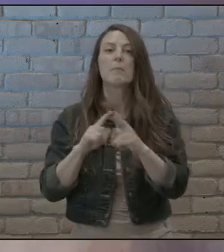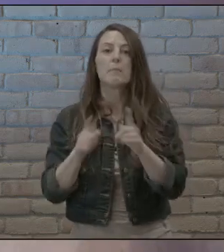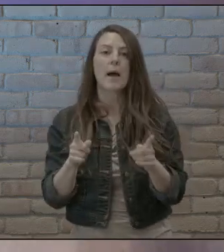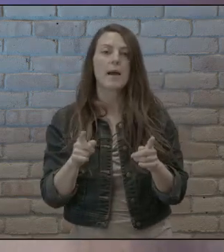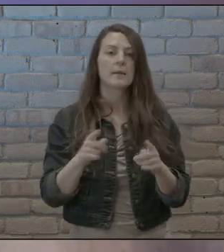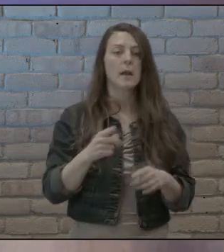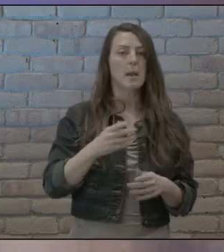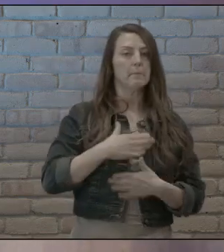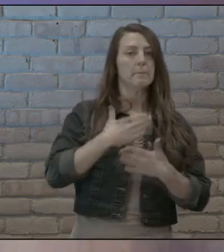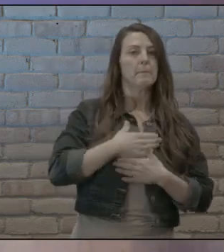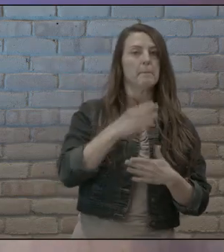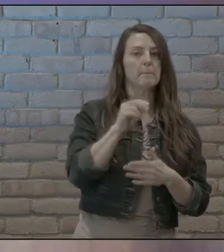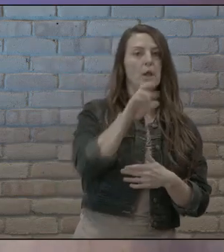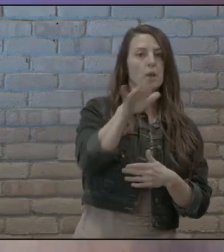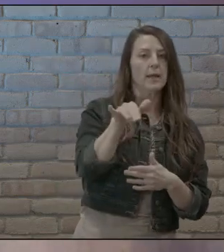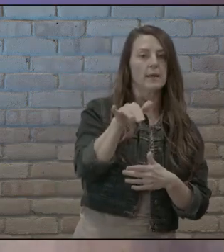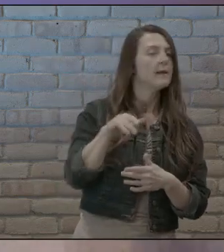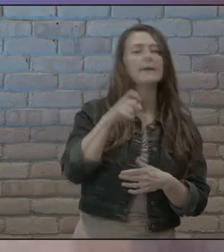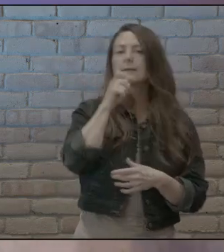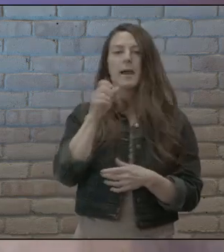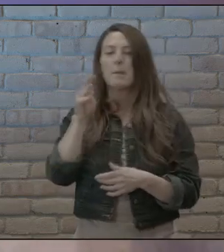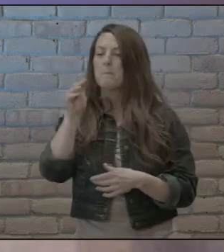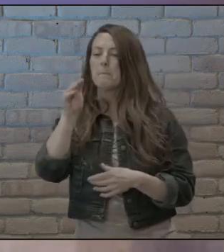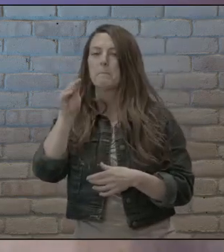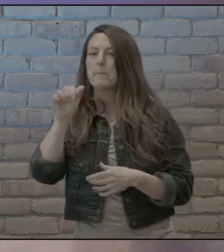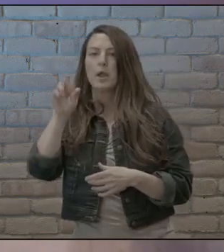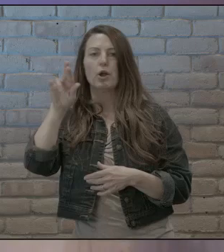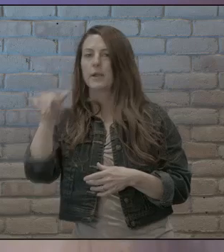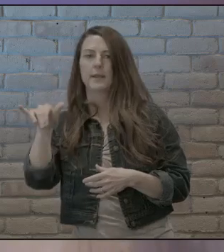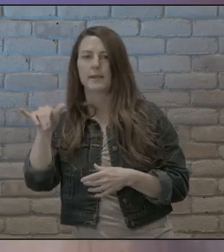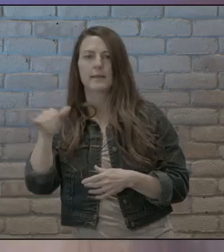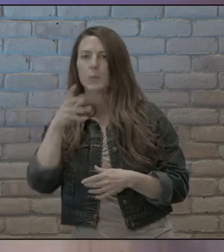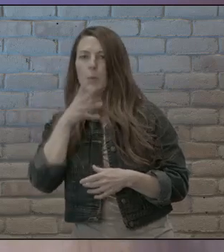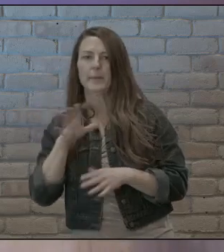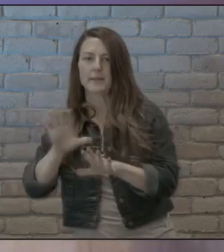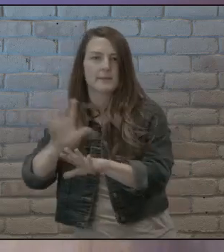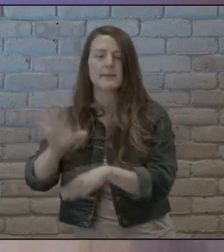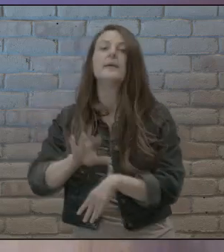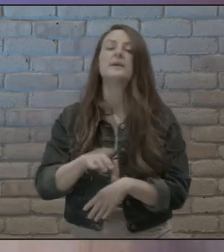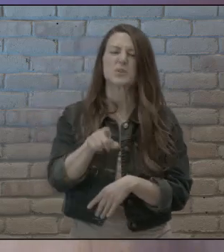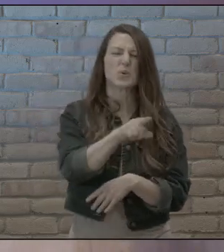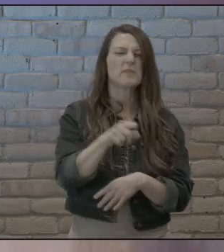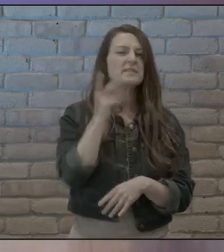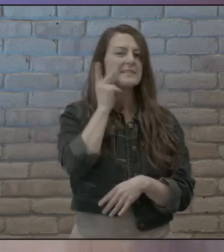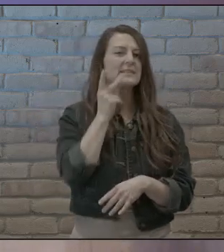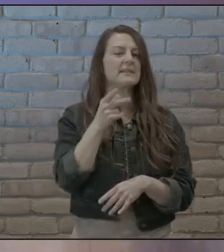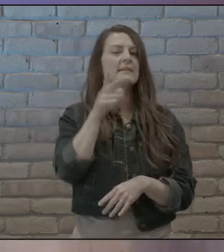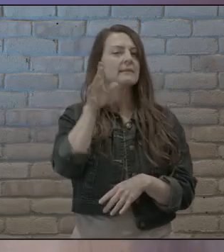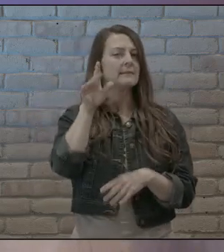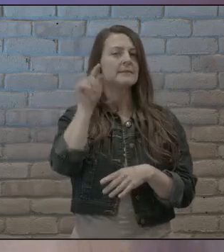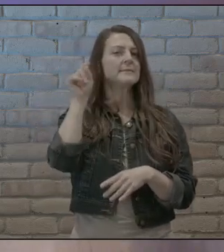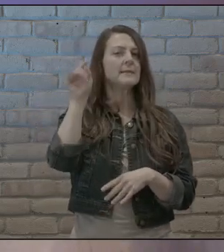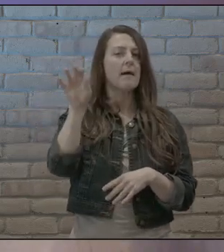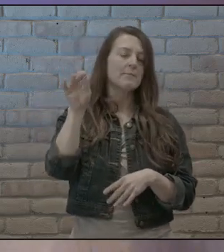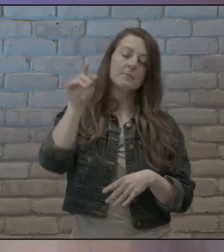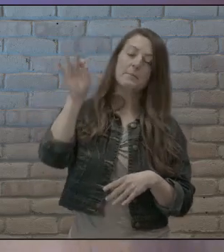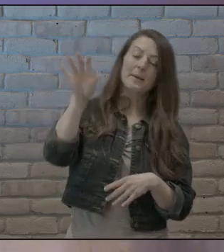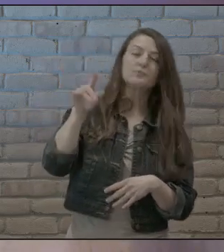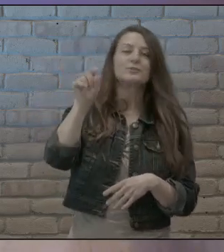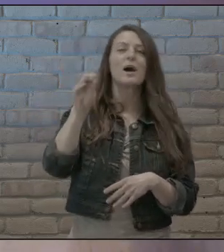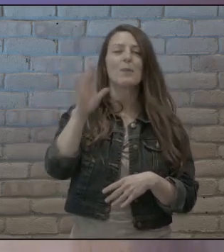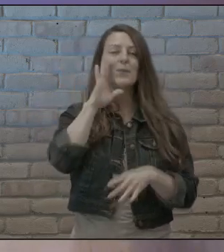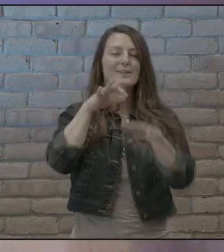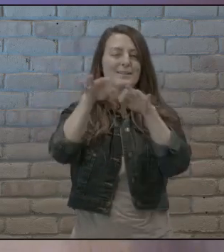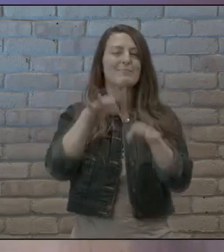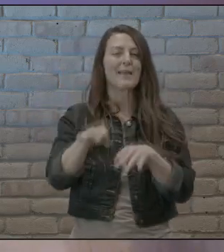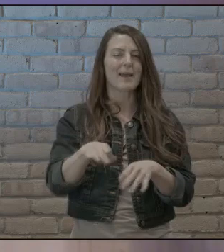M-A-R-Y, but M-E-R-R-Y. And so you'll have to stick around for Pastor Tom's sermon later to see what we're talking about as well. But